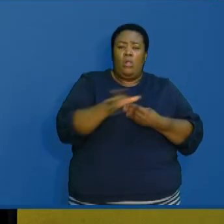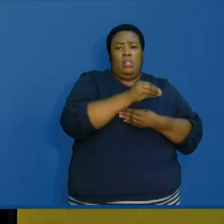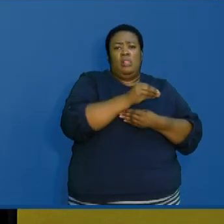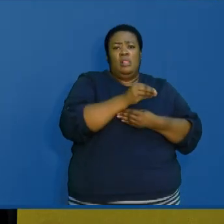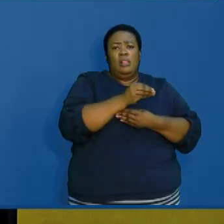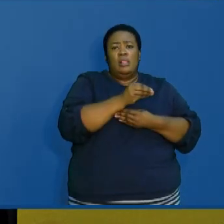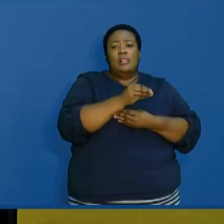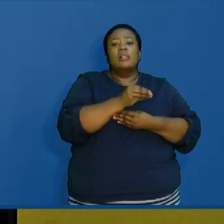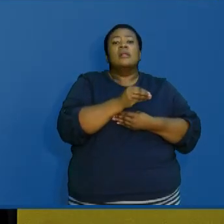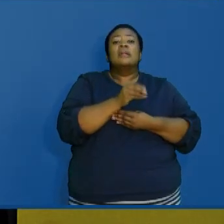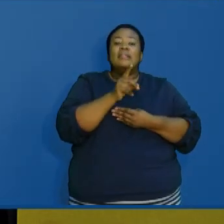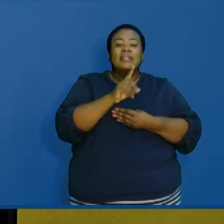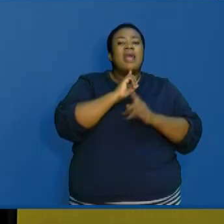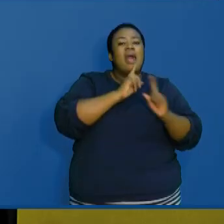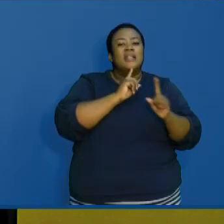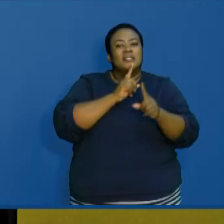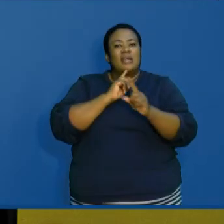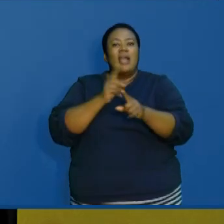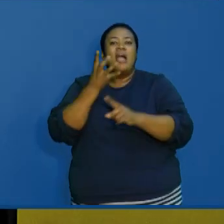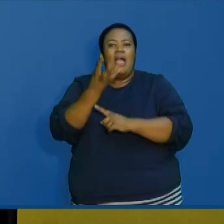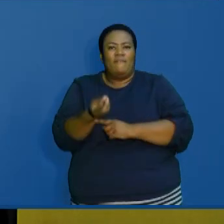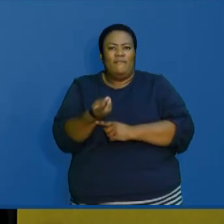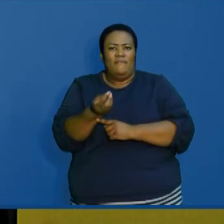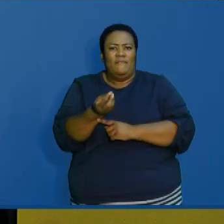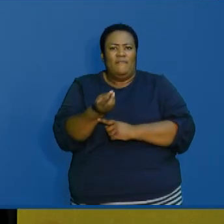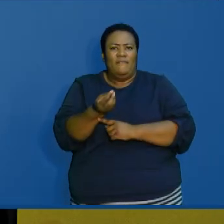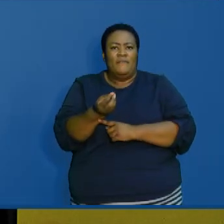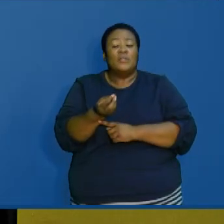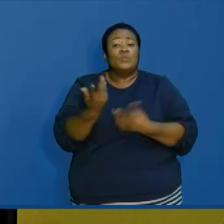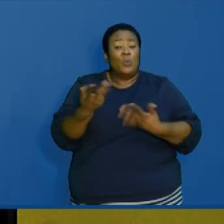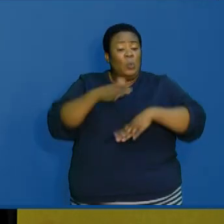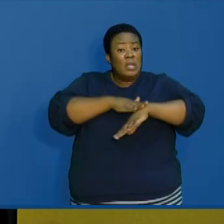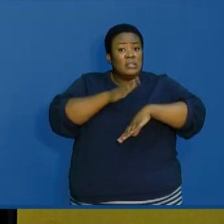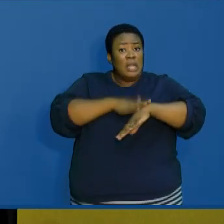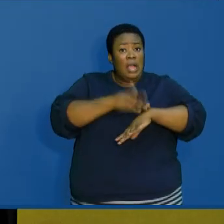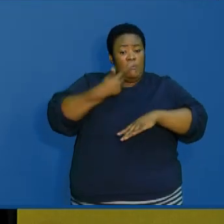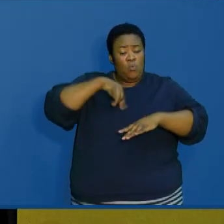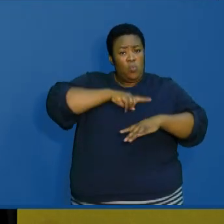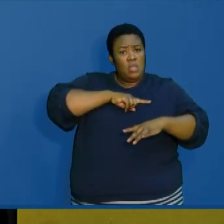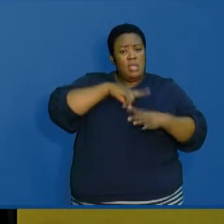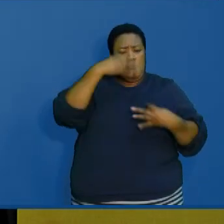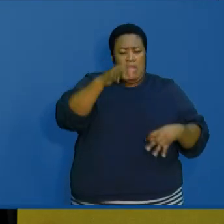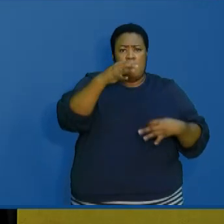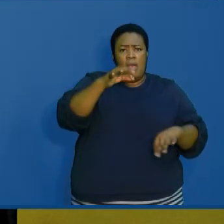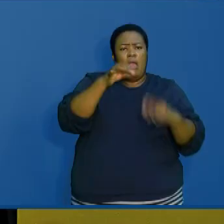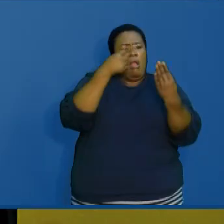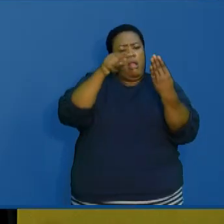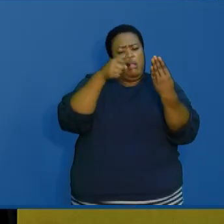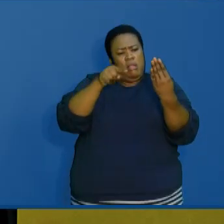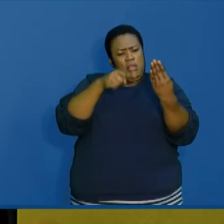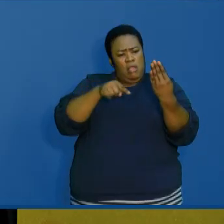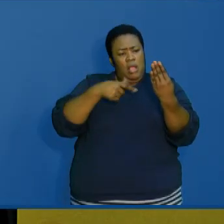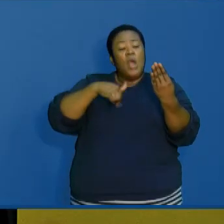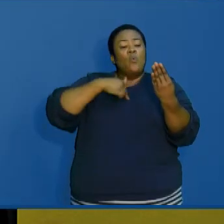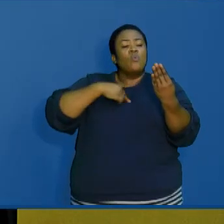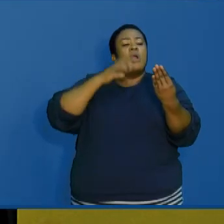the responses, that is the memoranda. So when we mark your papers, we assume that you have responded